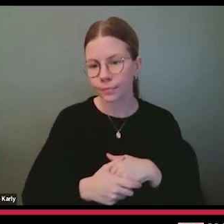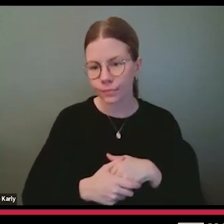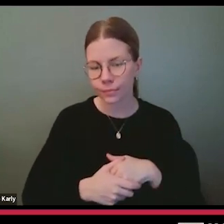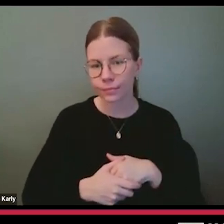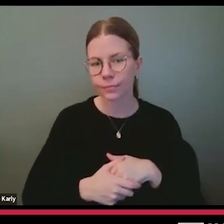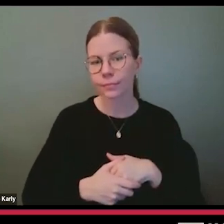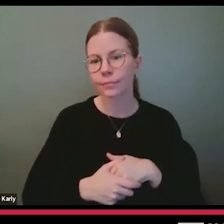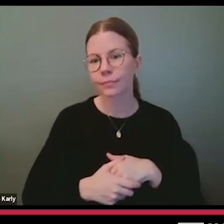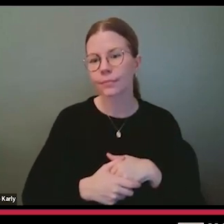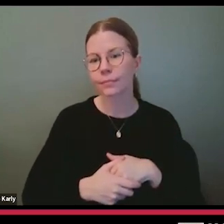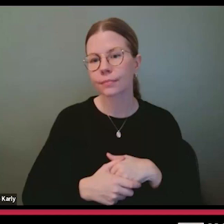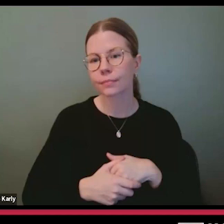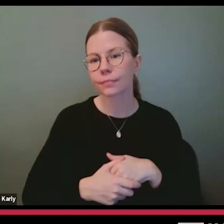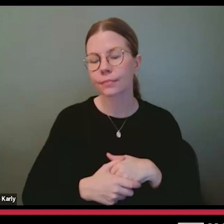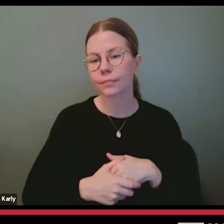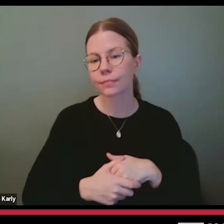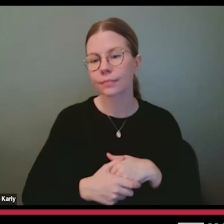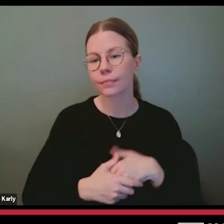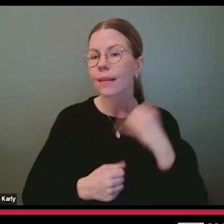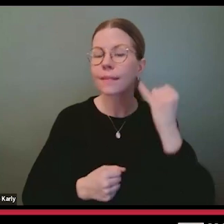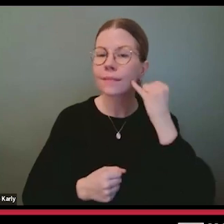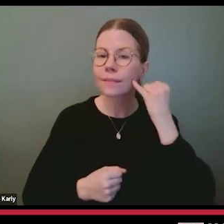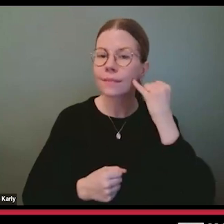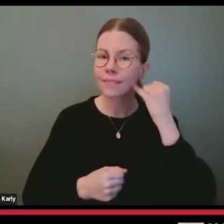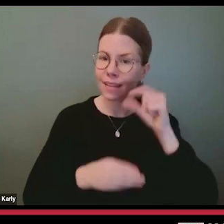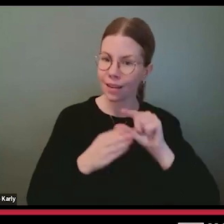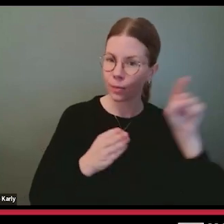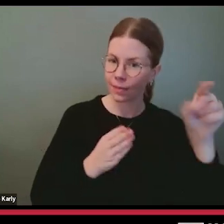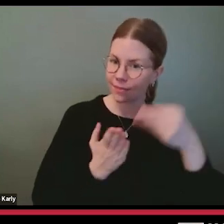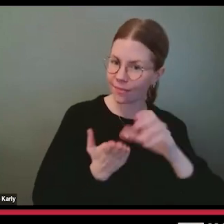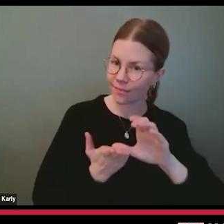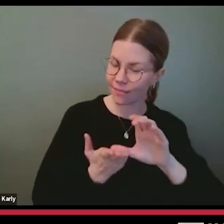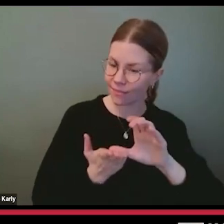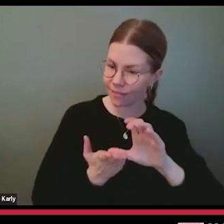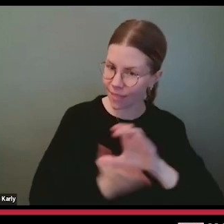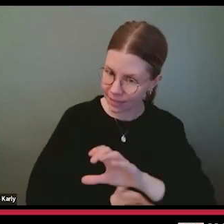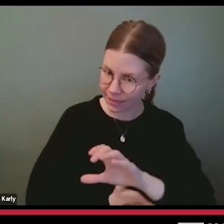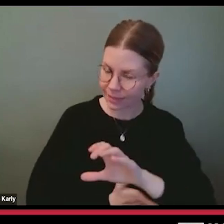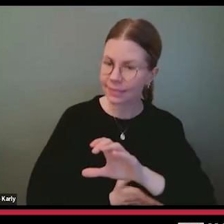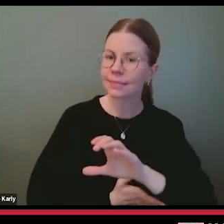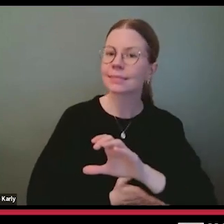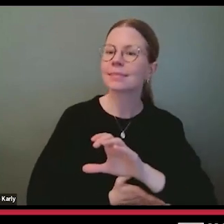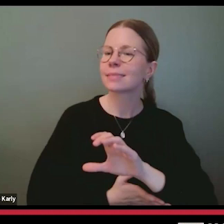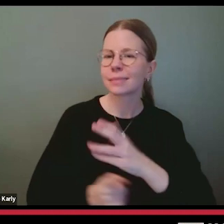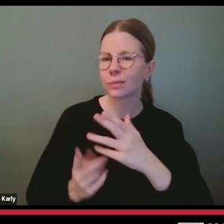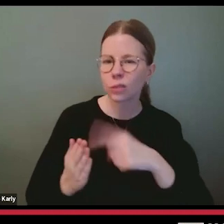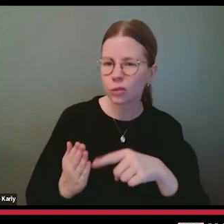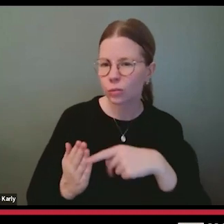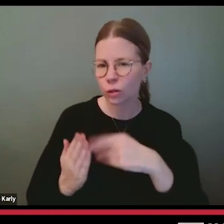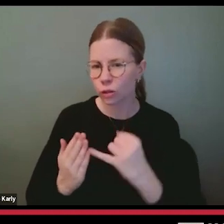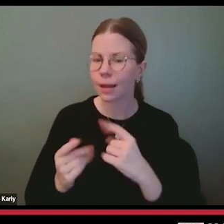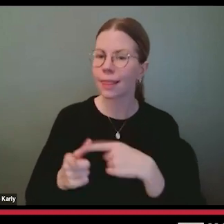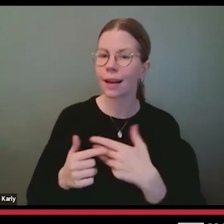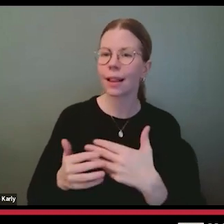governments, for example, choose to fund science that doesn't work out is that some money gets spent that could have been spent maybe doing